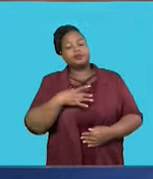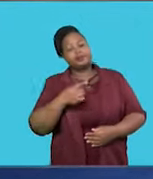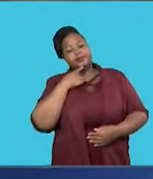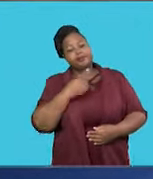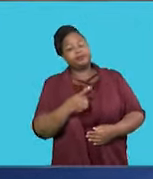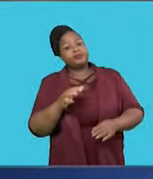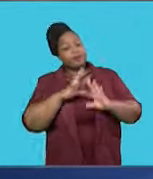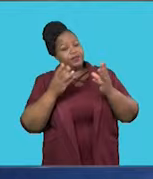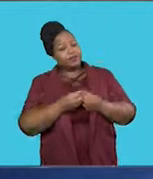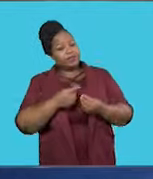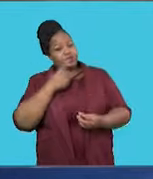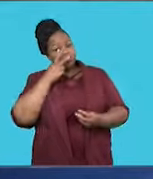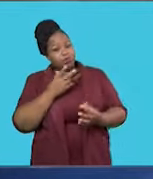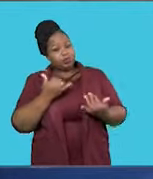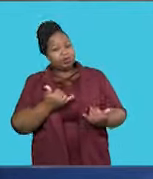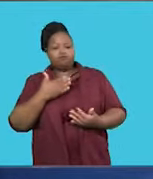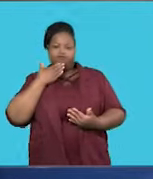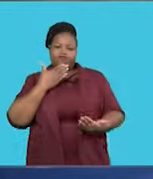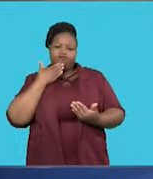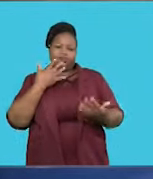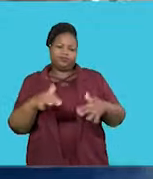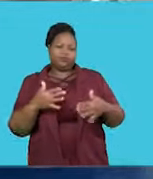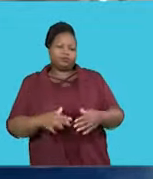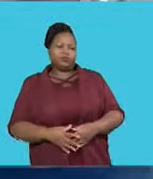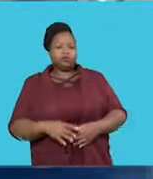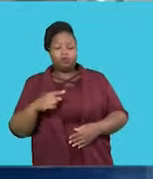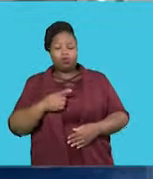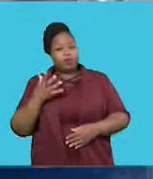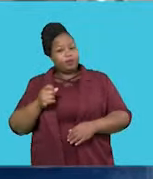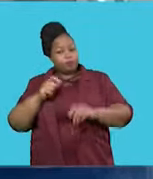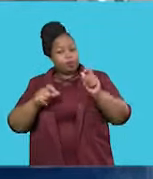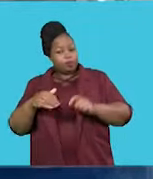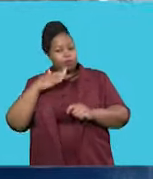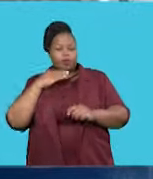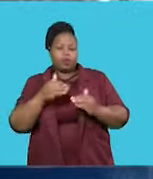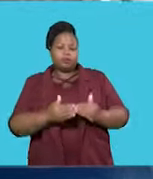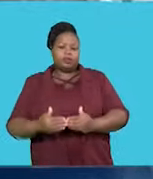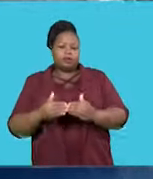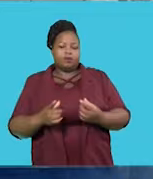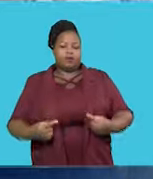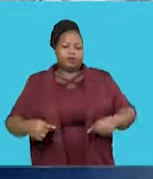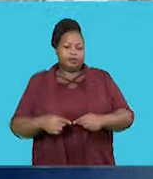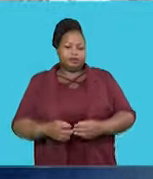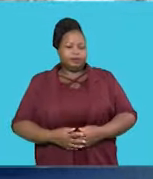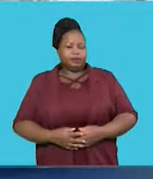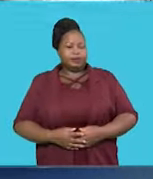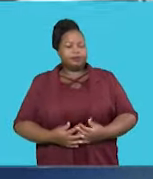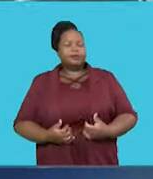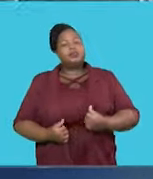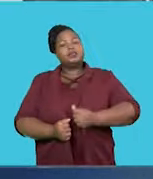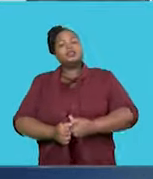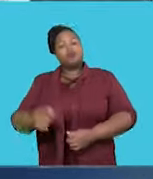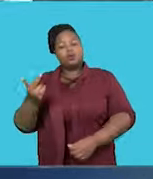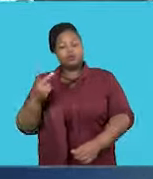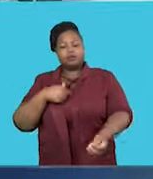ntho e ke e boneng ka jena hore ho na le batho ba re tlhokometseng, and ke